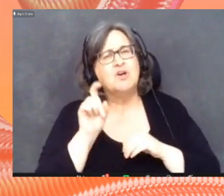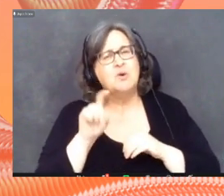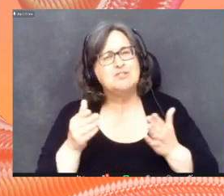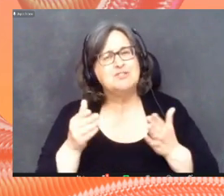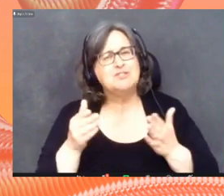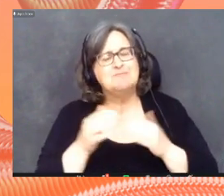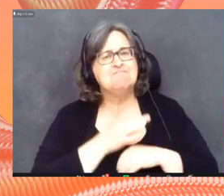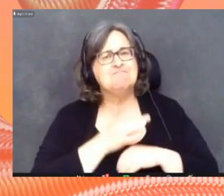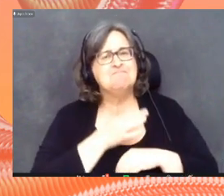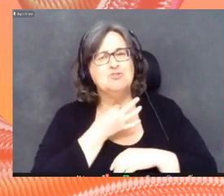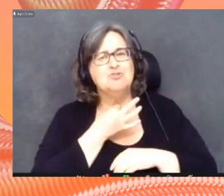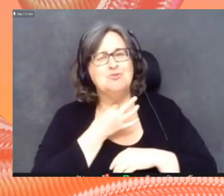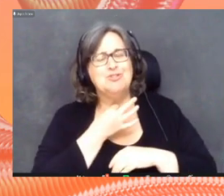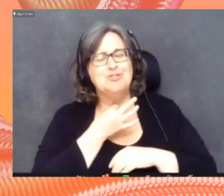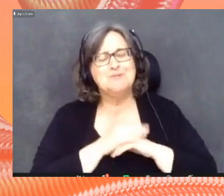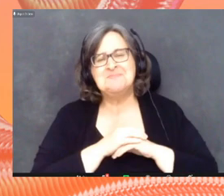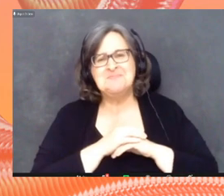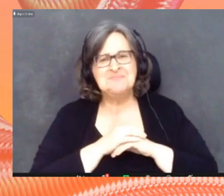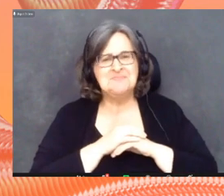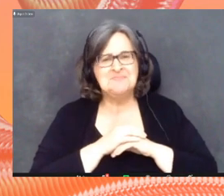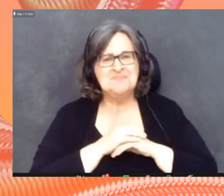curious to ask you about, like,